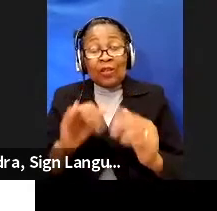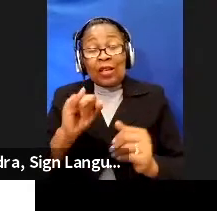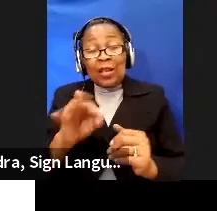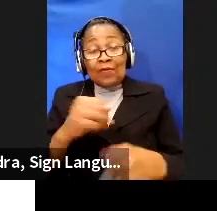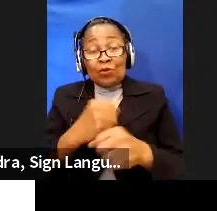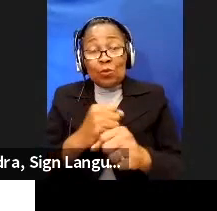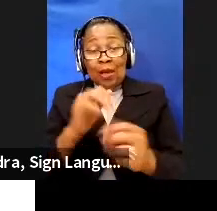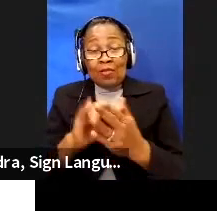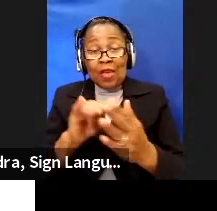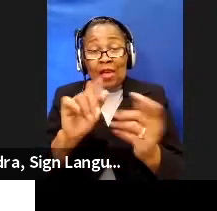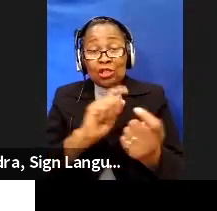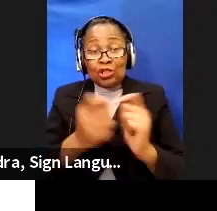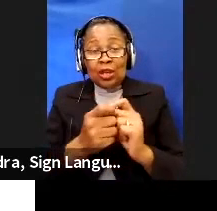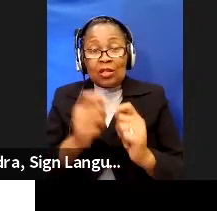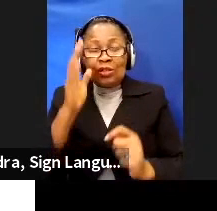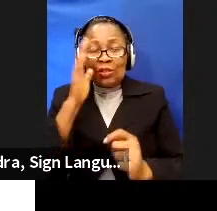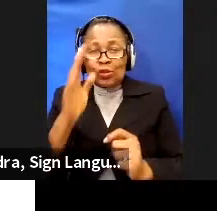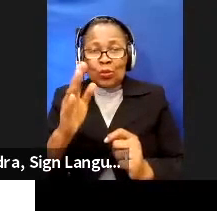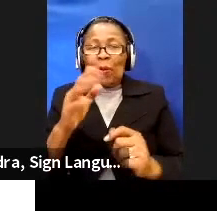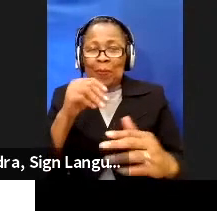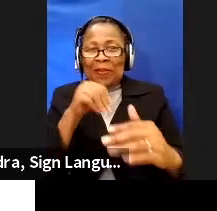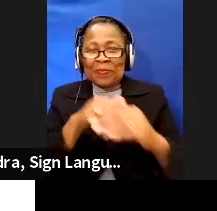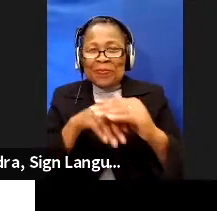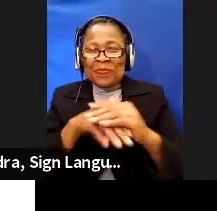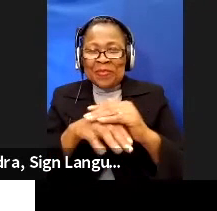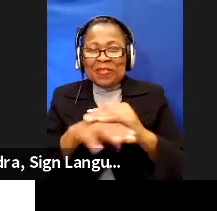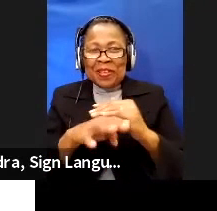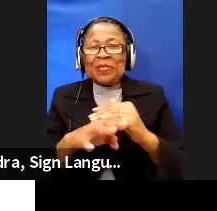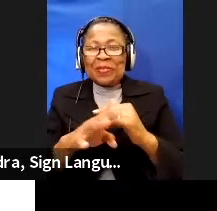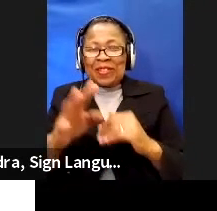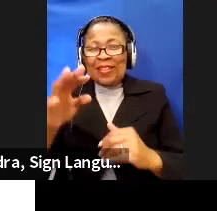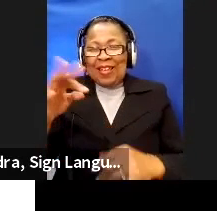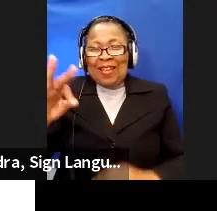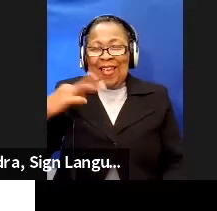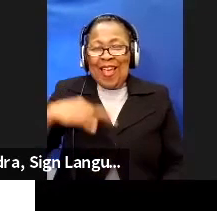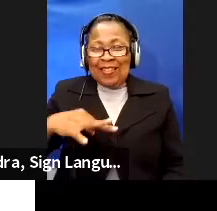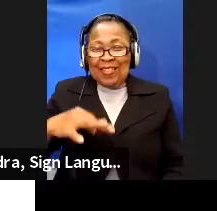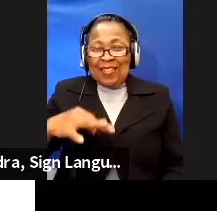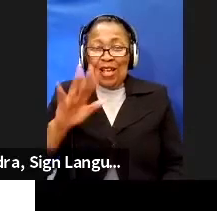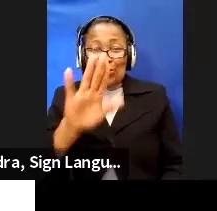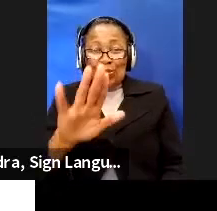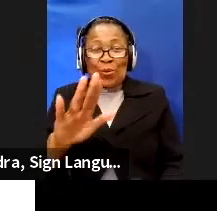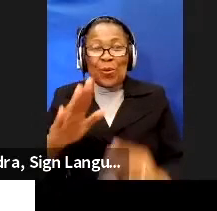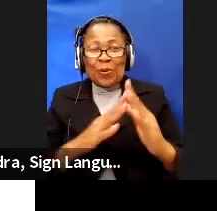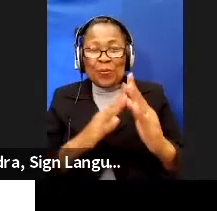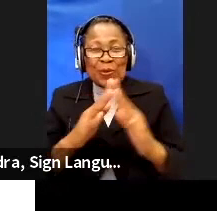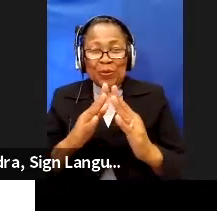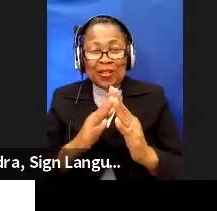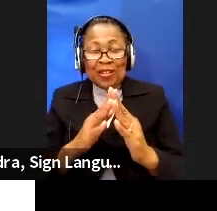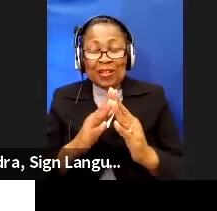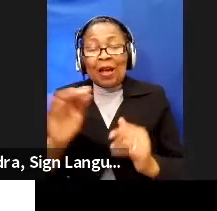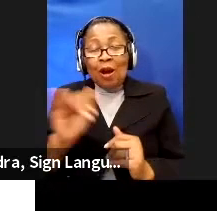change, you're going to be an accessibility asset for your community. Next slide. Now, another way to look at that change is